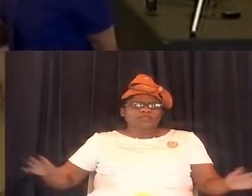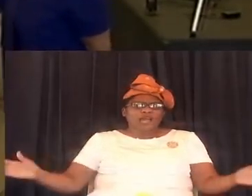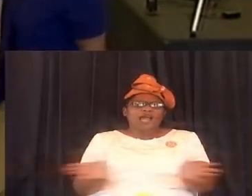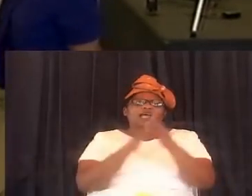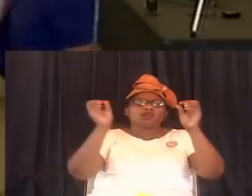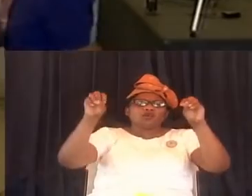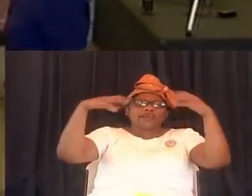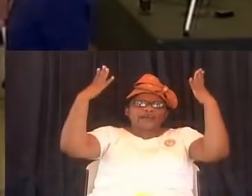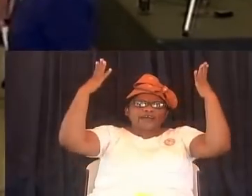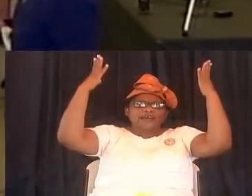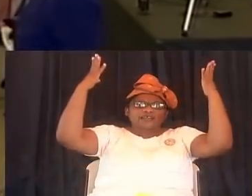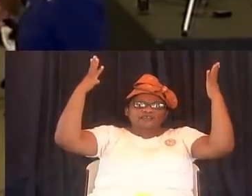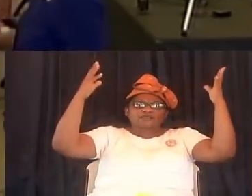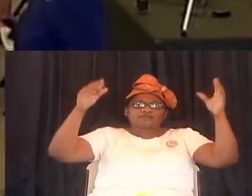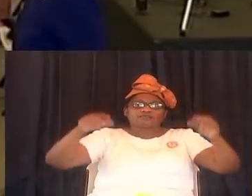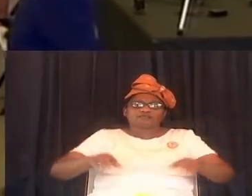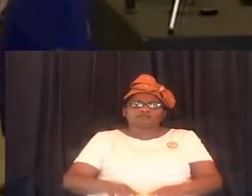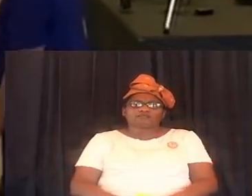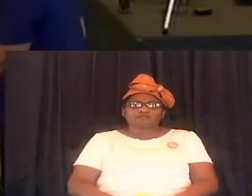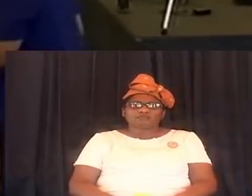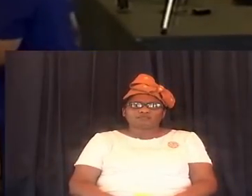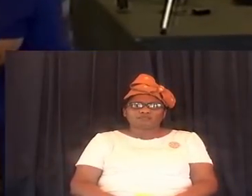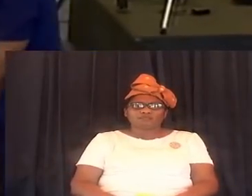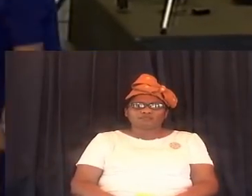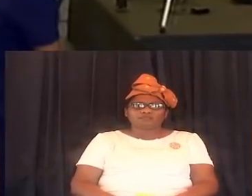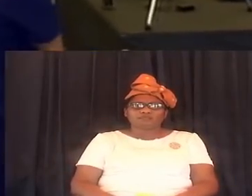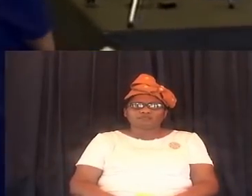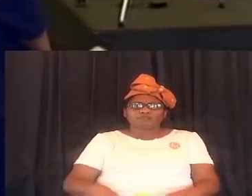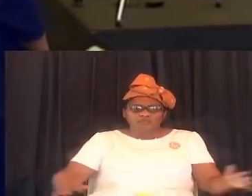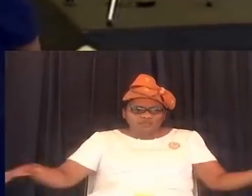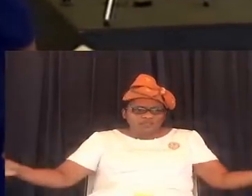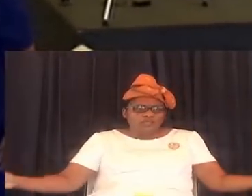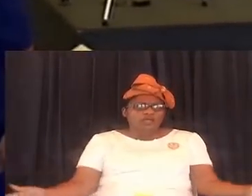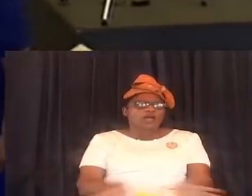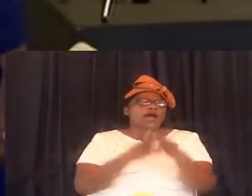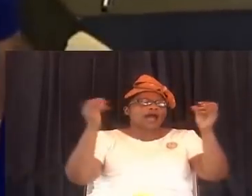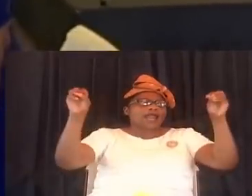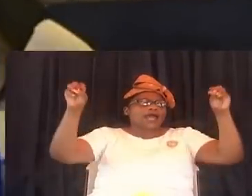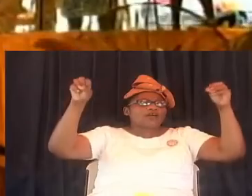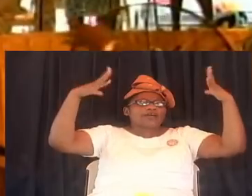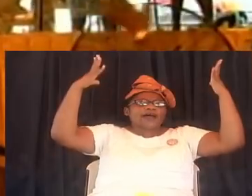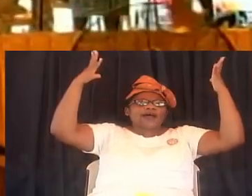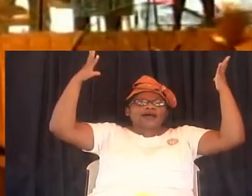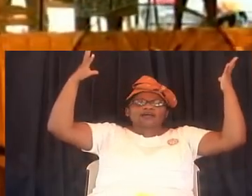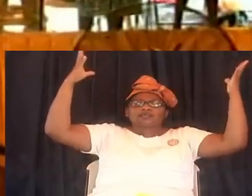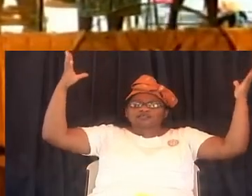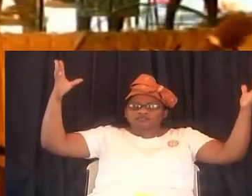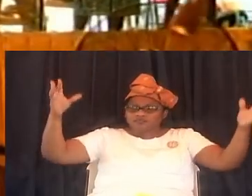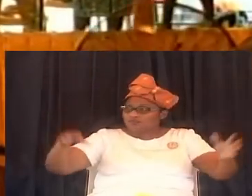Lord. Hallelujah. Come on, lift your hands and give God a glory praise.